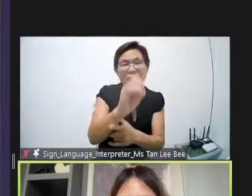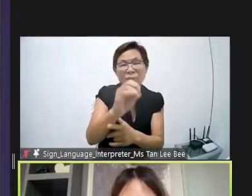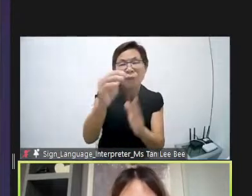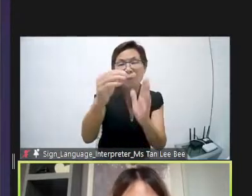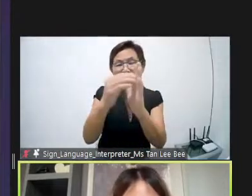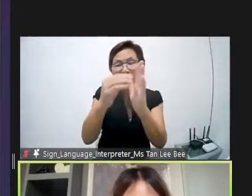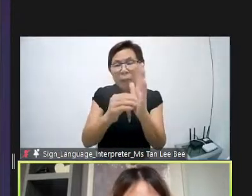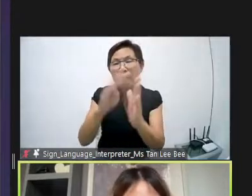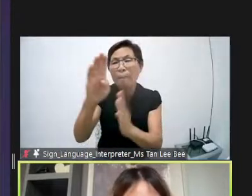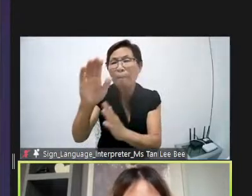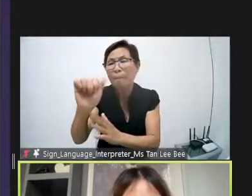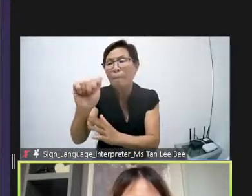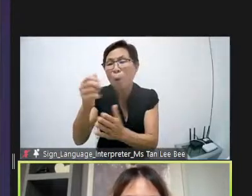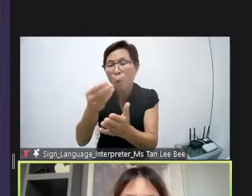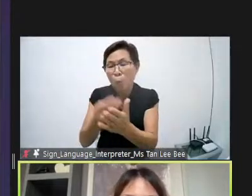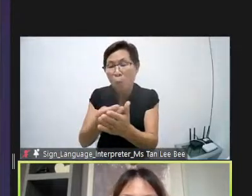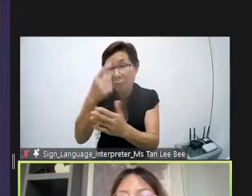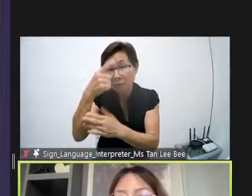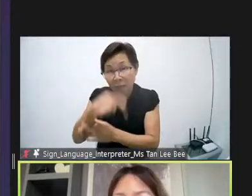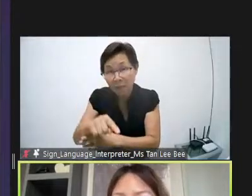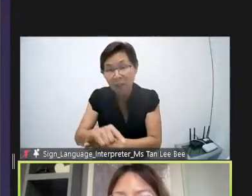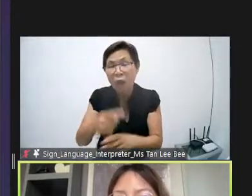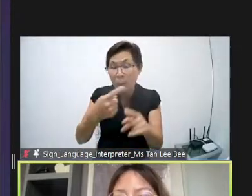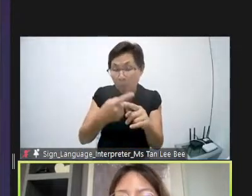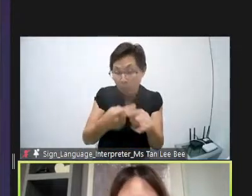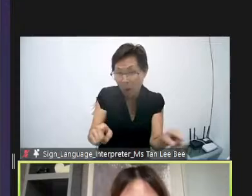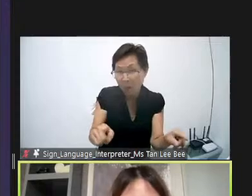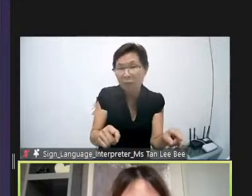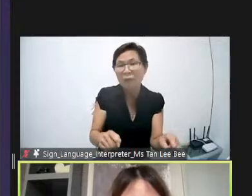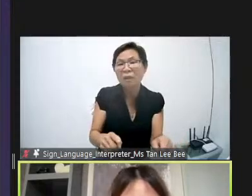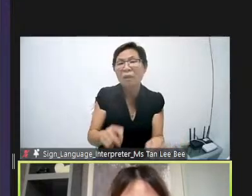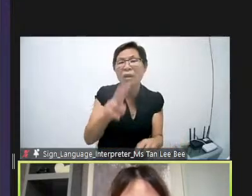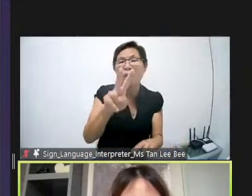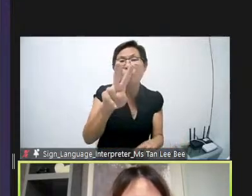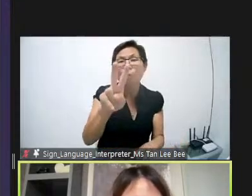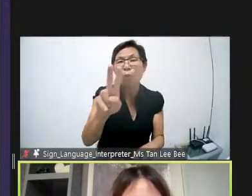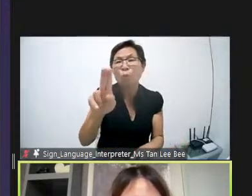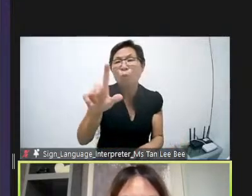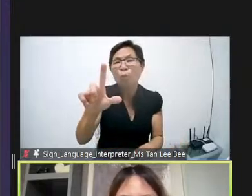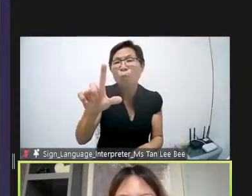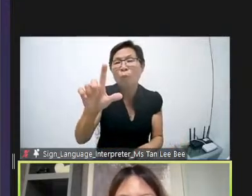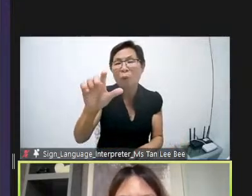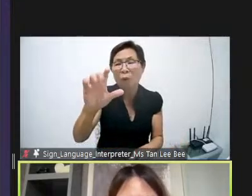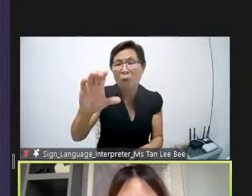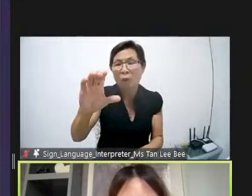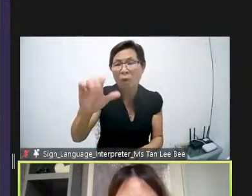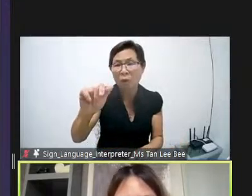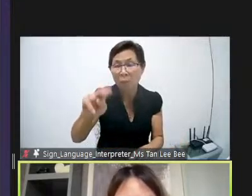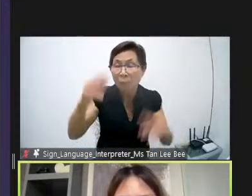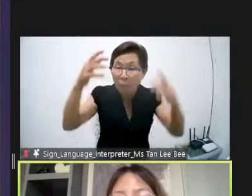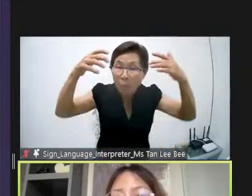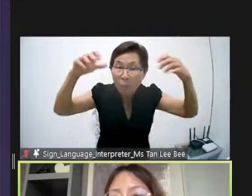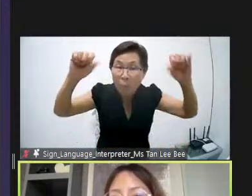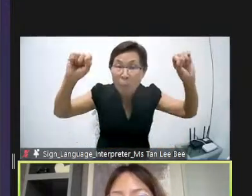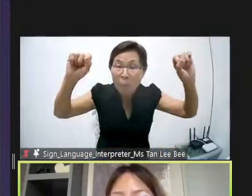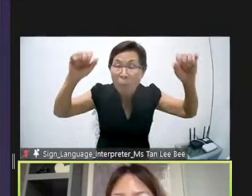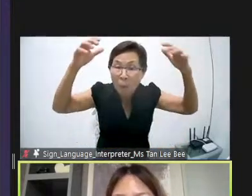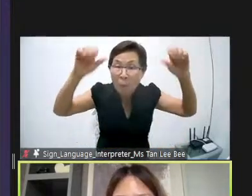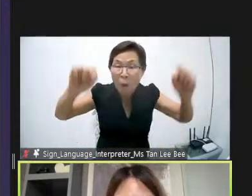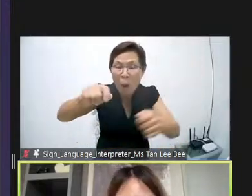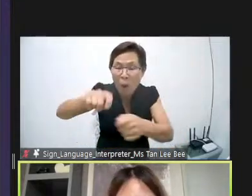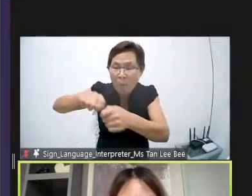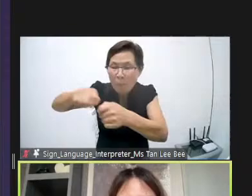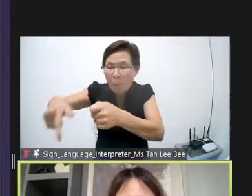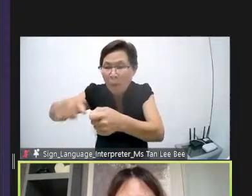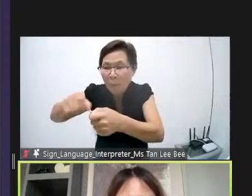However, Vulcan is not the direct employer who pay the salary to